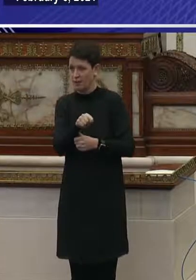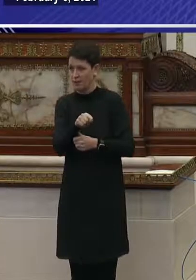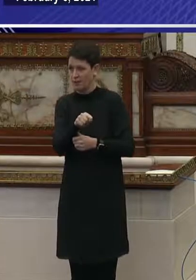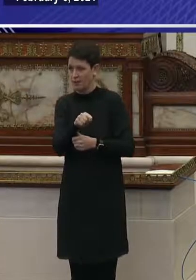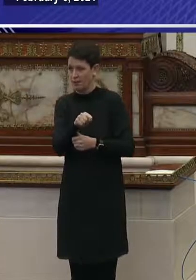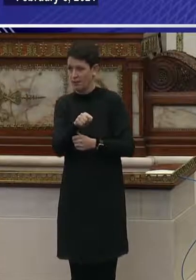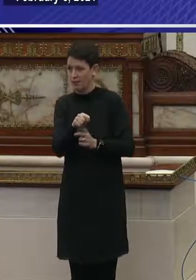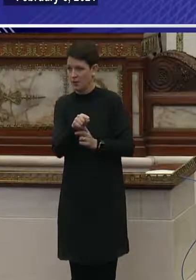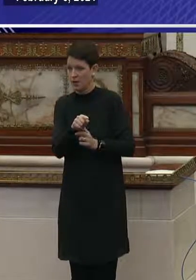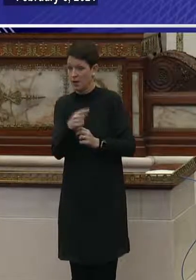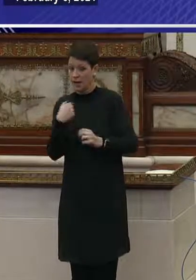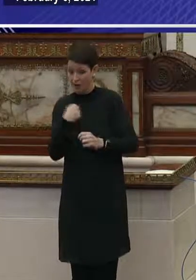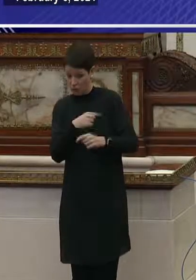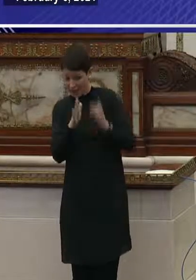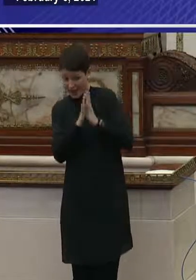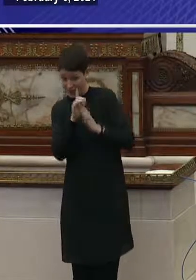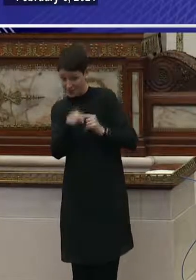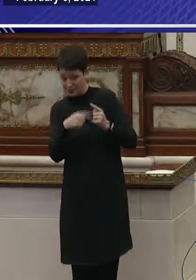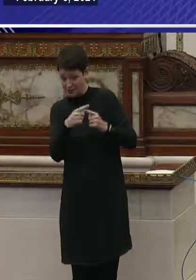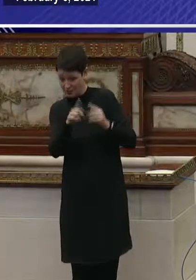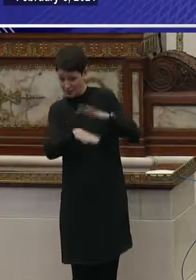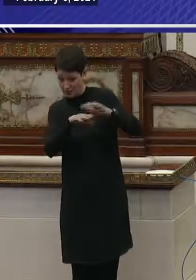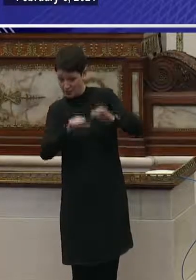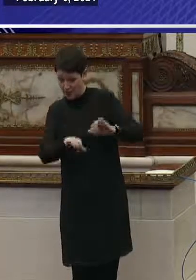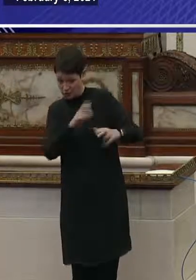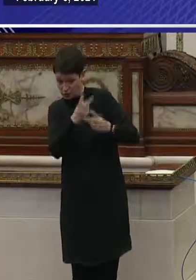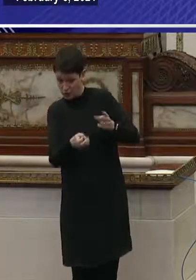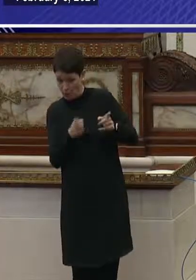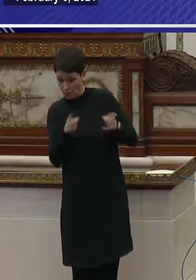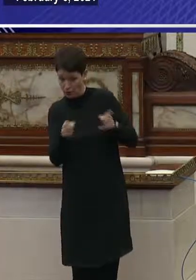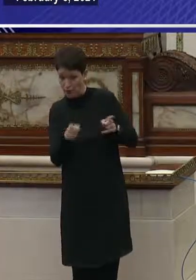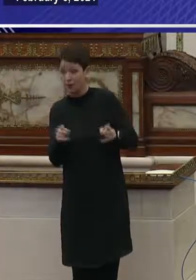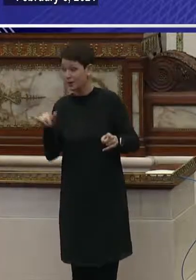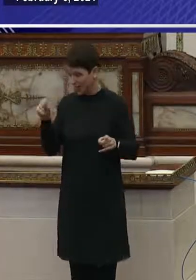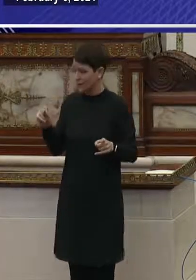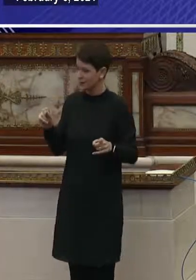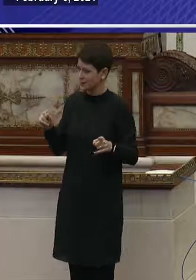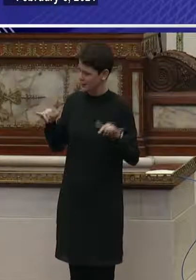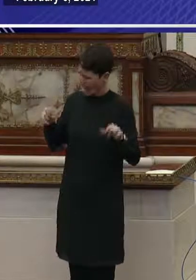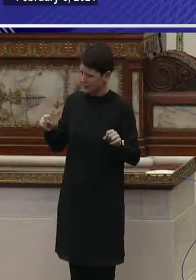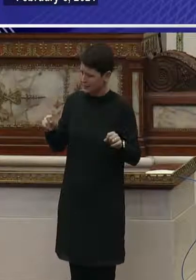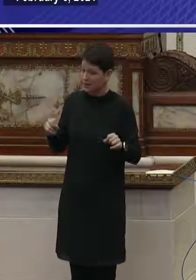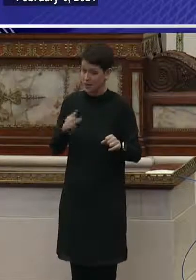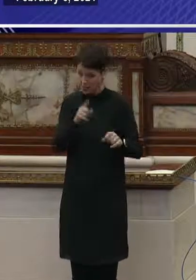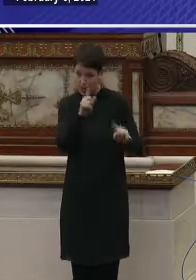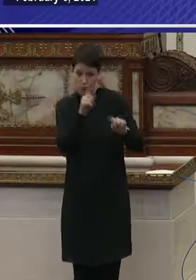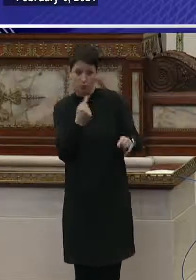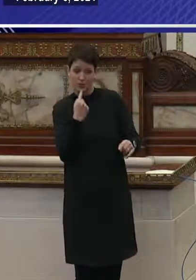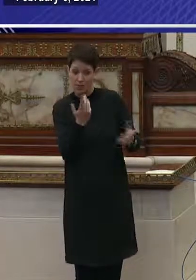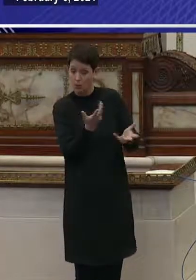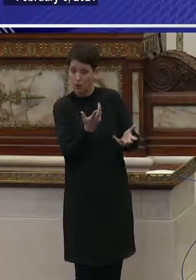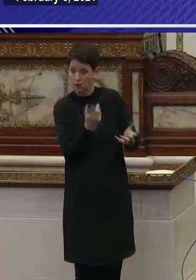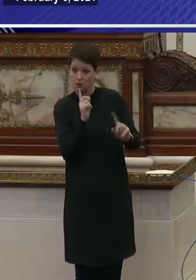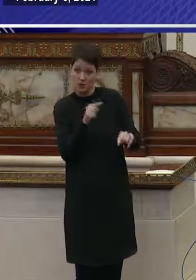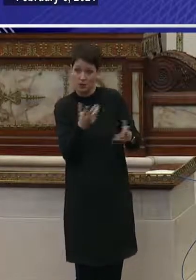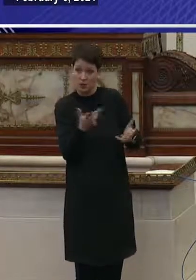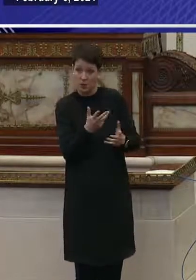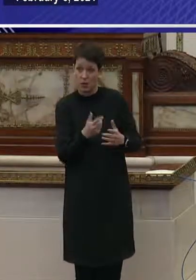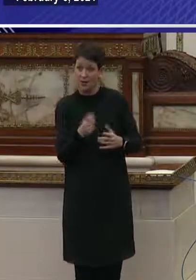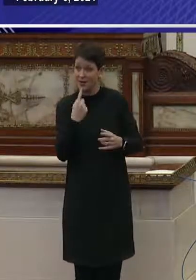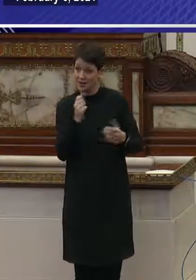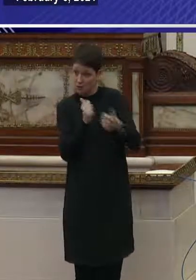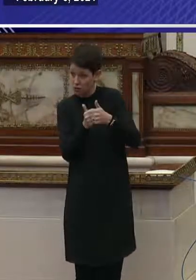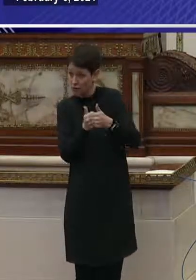them? Have we asked them about their capacity to do both? Yes. And their response? Have they said it